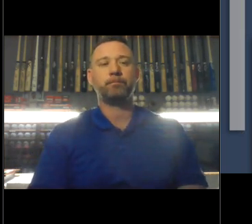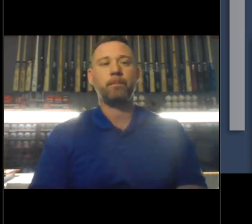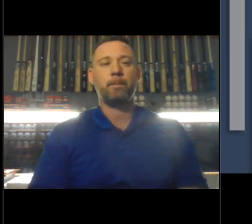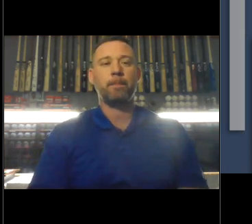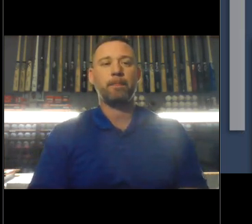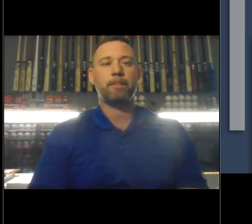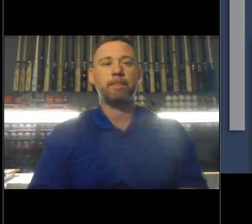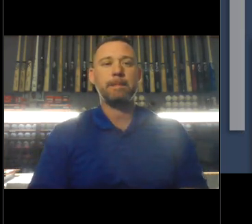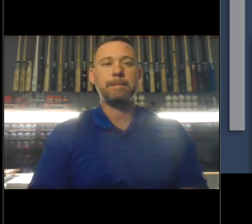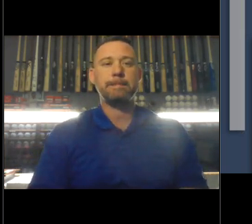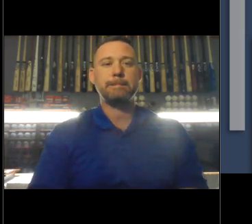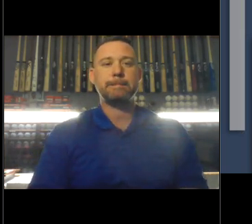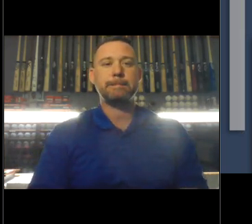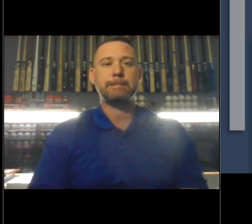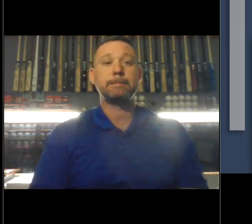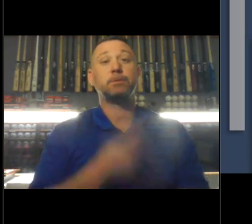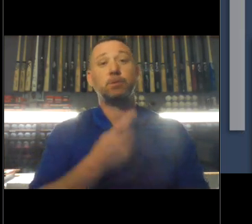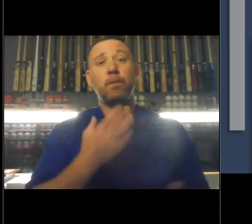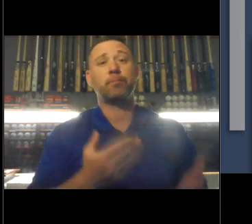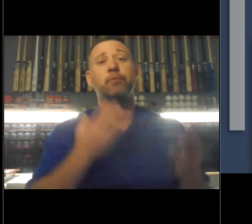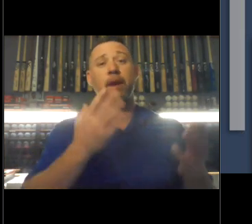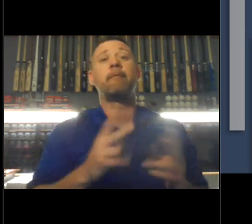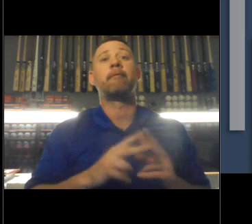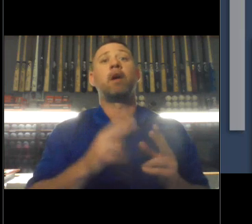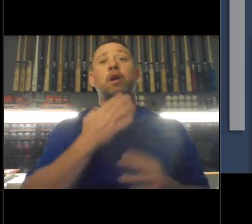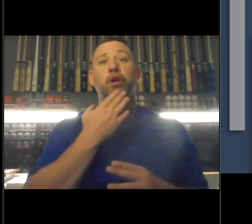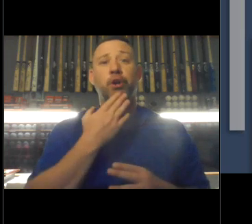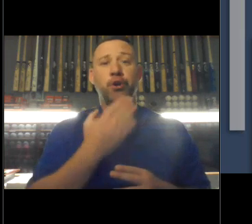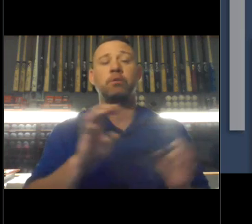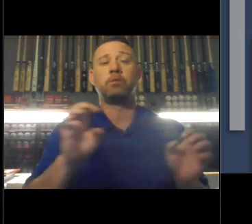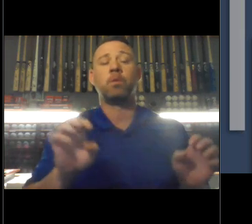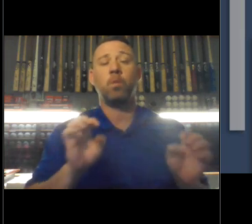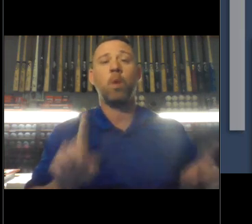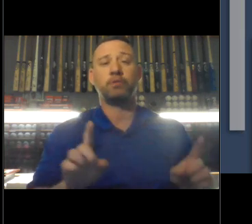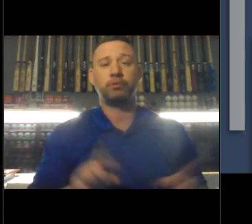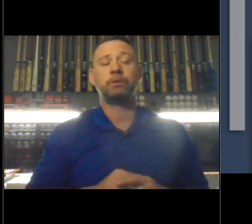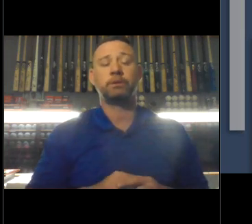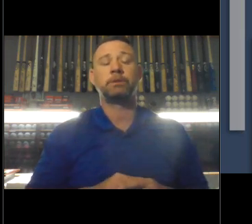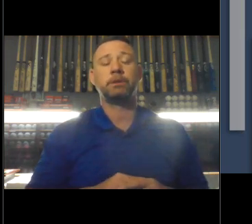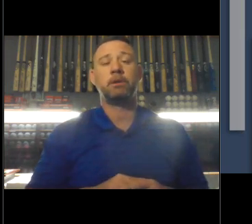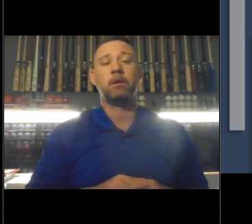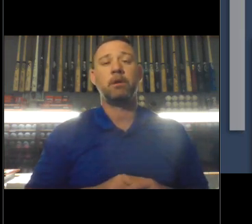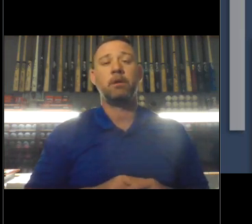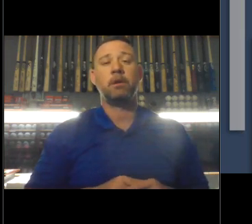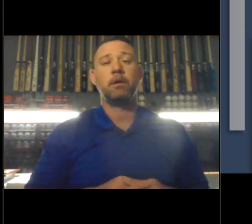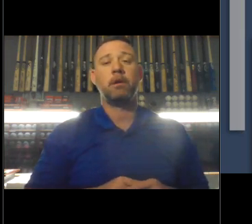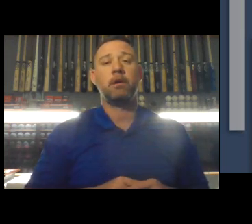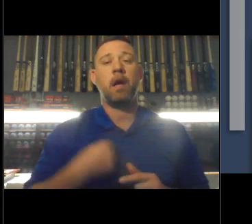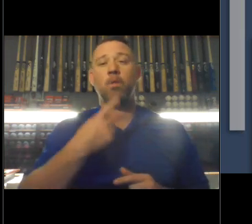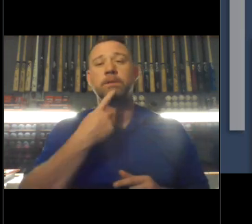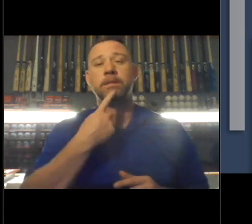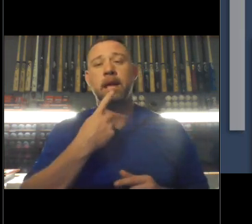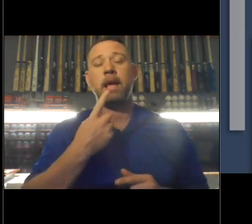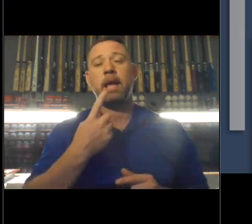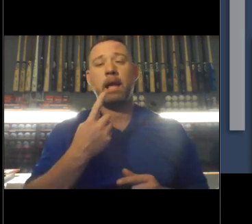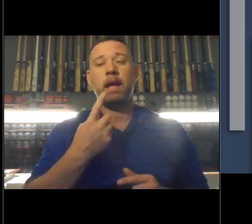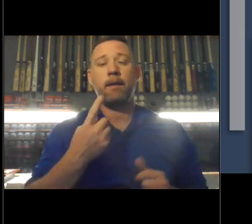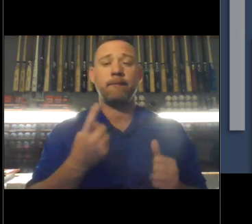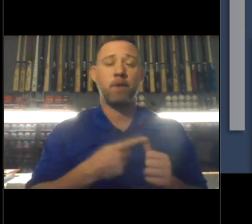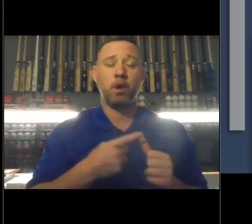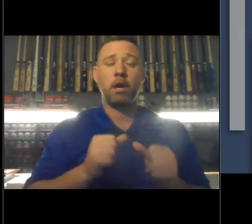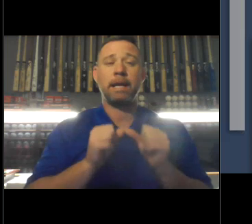so you're bringing up some really good questions, and I would say first and foremost,